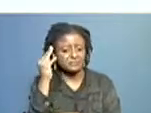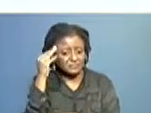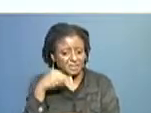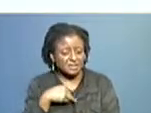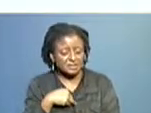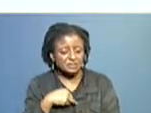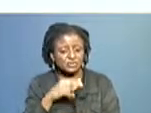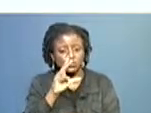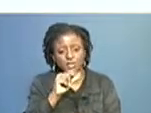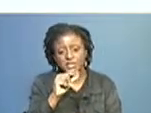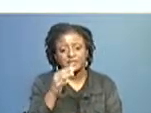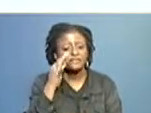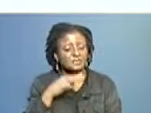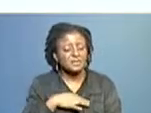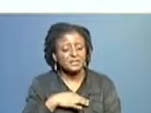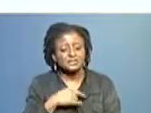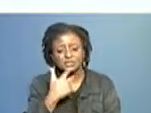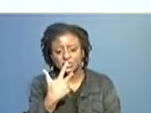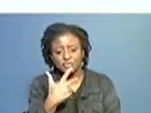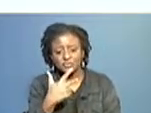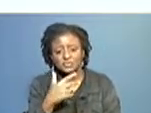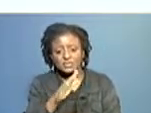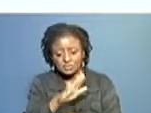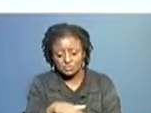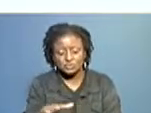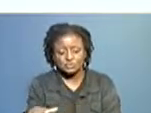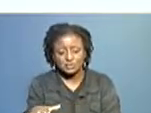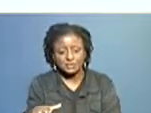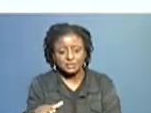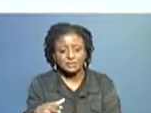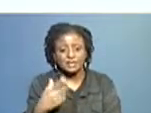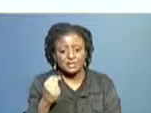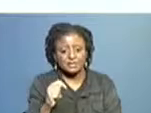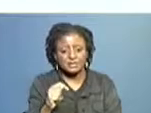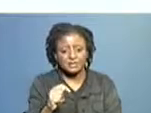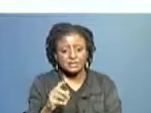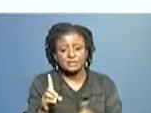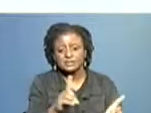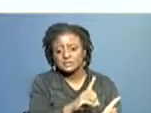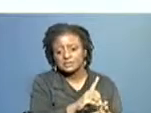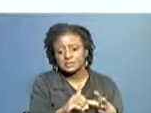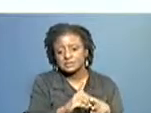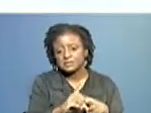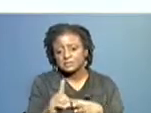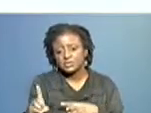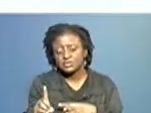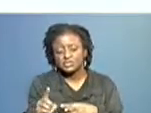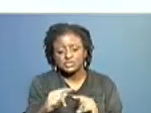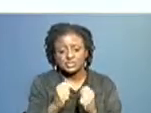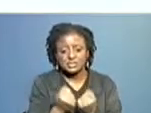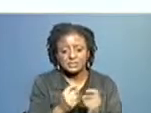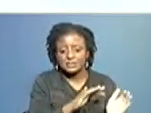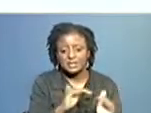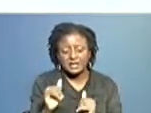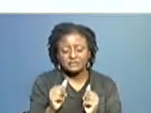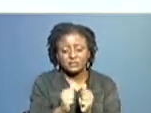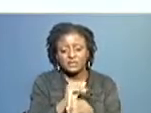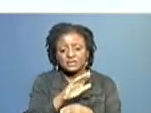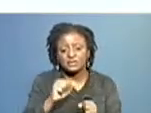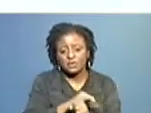3 minors. The Immigration Department's deportation team led the escort with all COVID-19